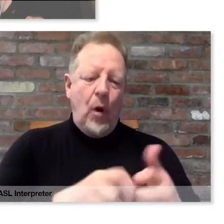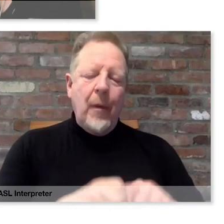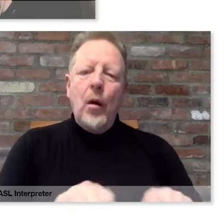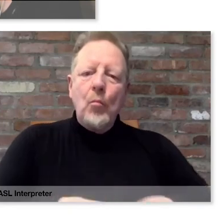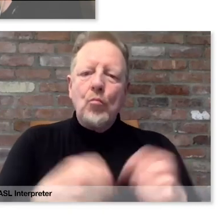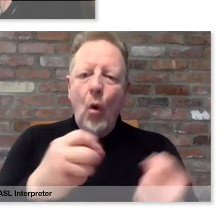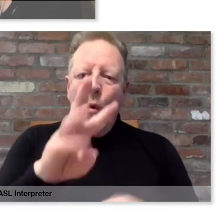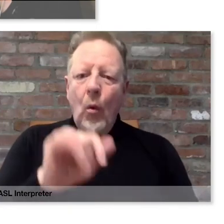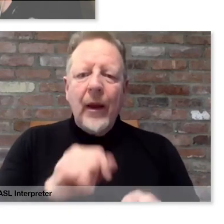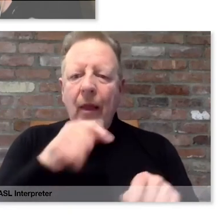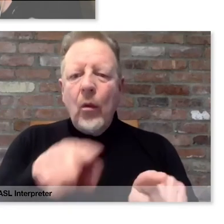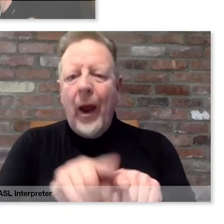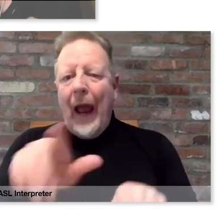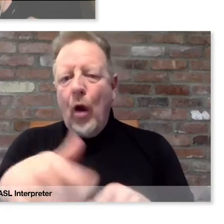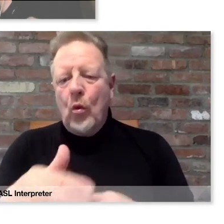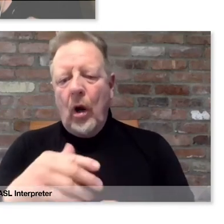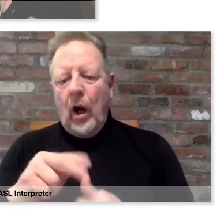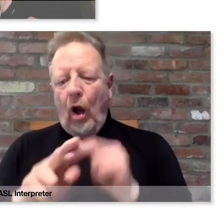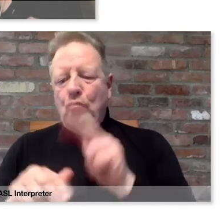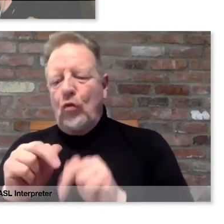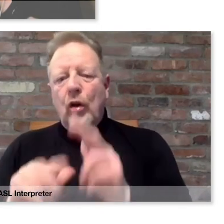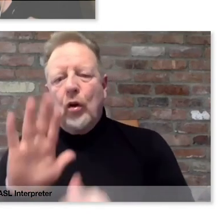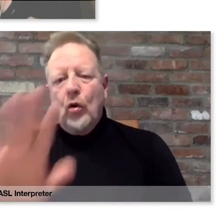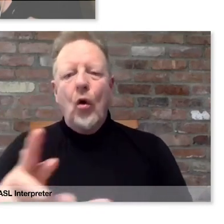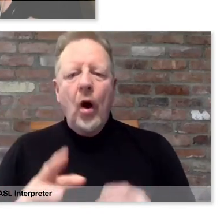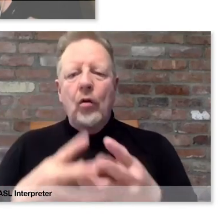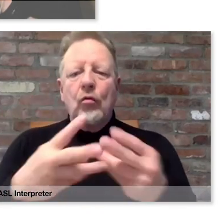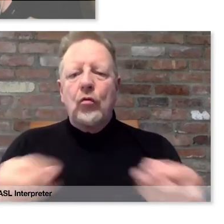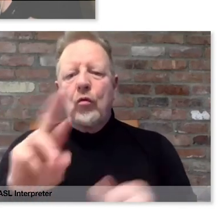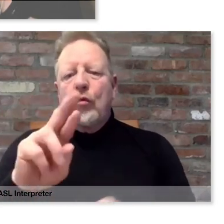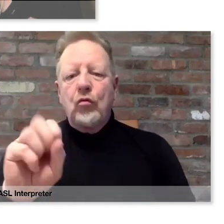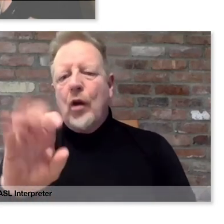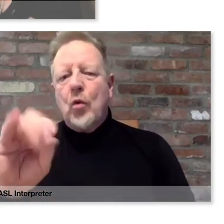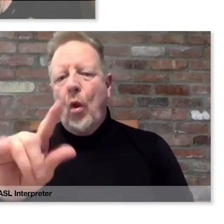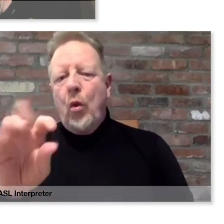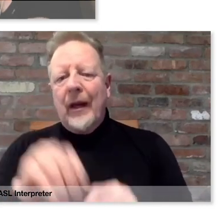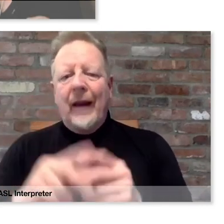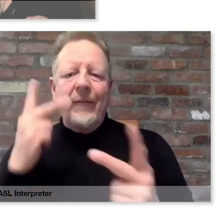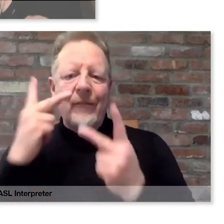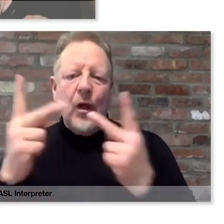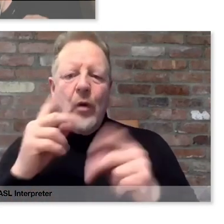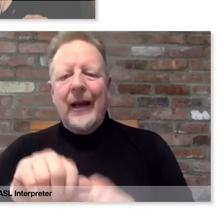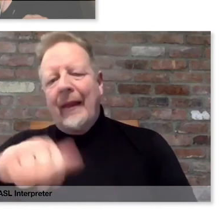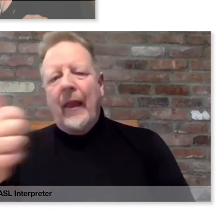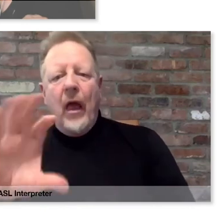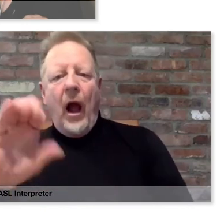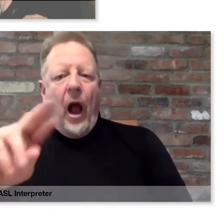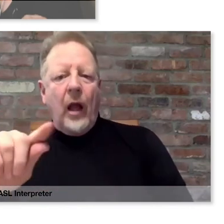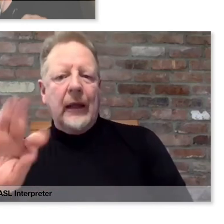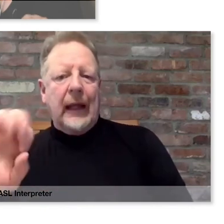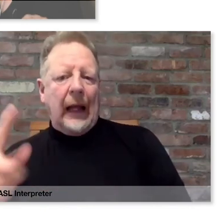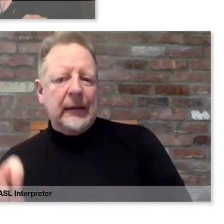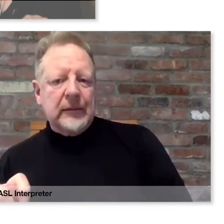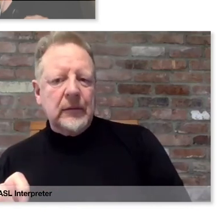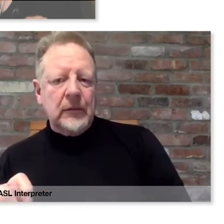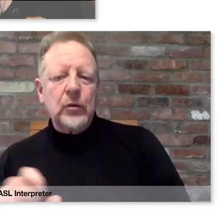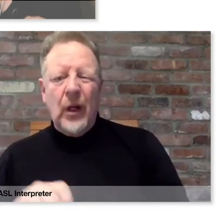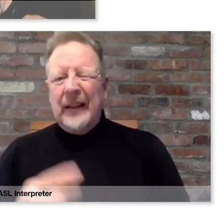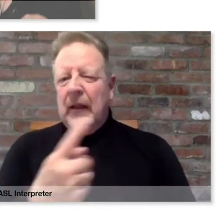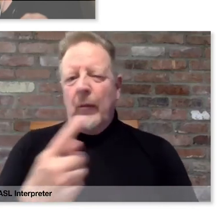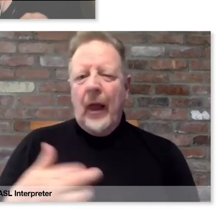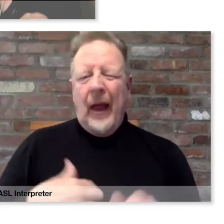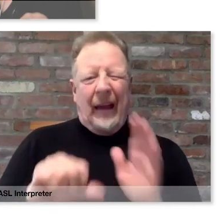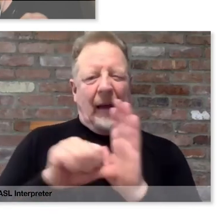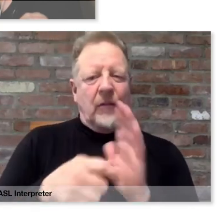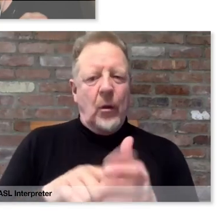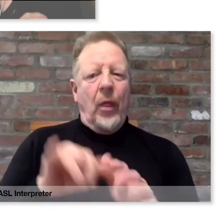that you've constructed your resolution kind of problem in the visual in other contexts. So that's just something I highlighted that I